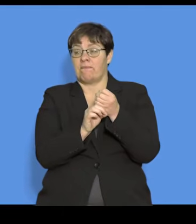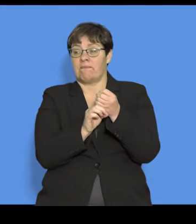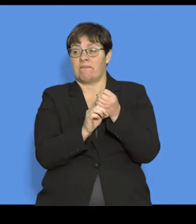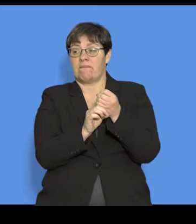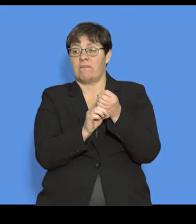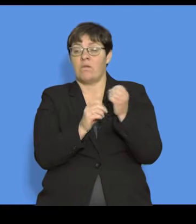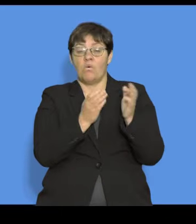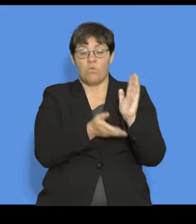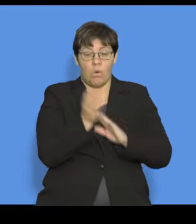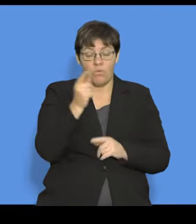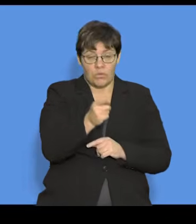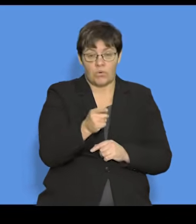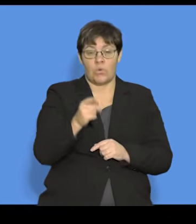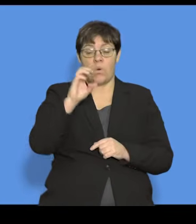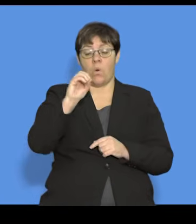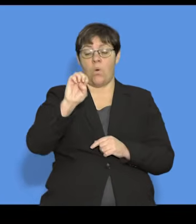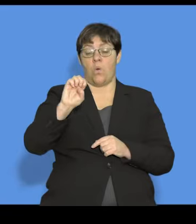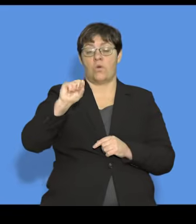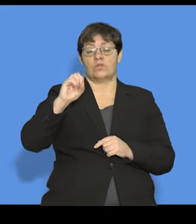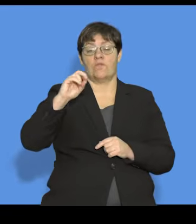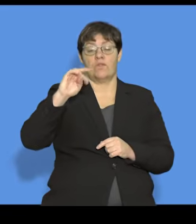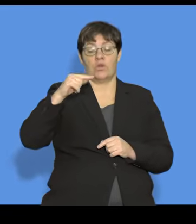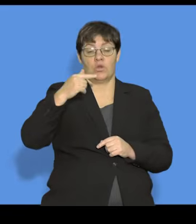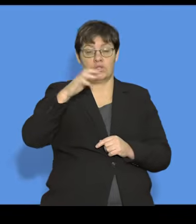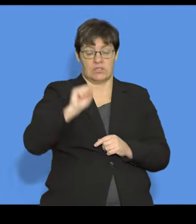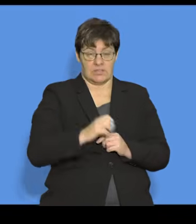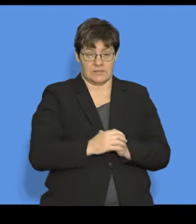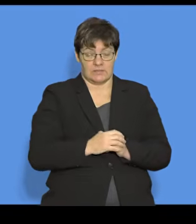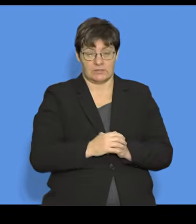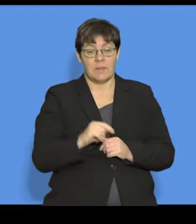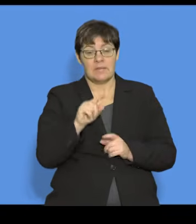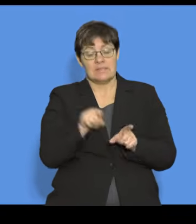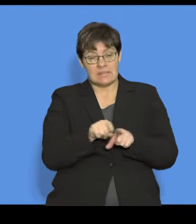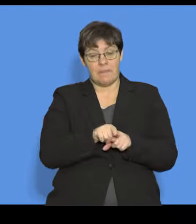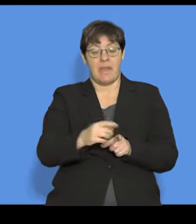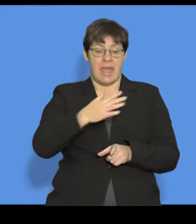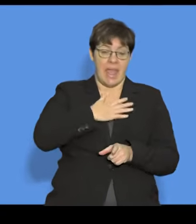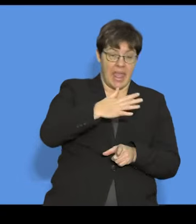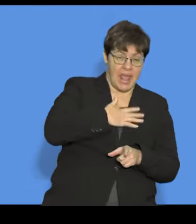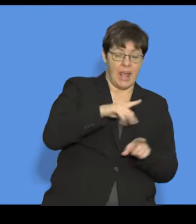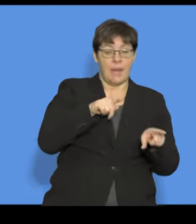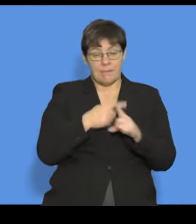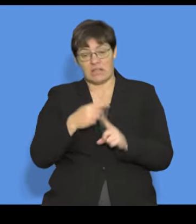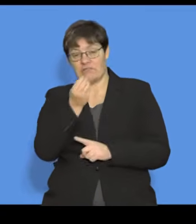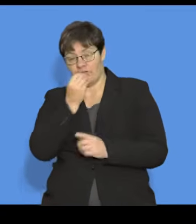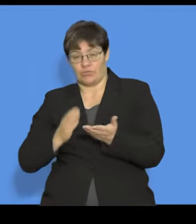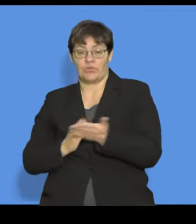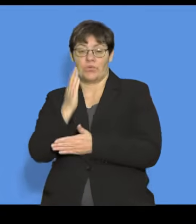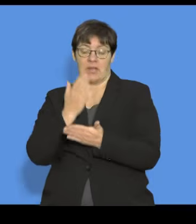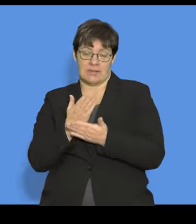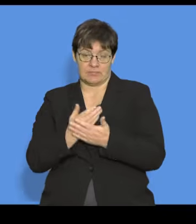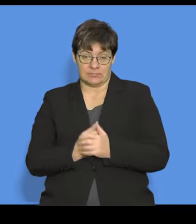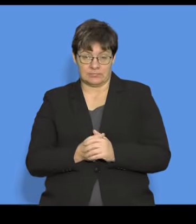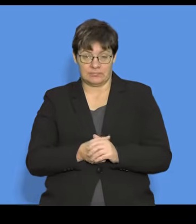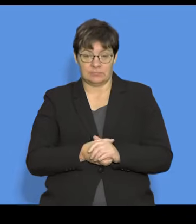to the esophagus. The pharynx is a common tube that allows for air along with food to pass